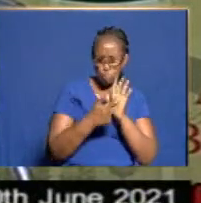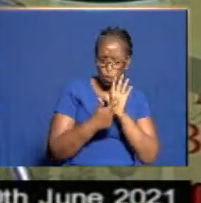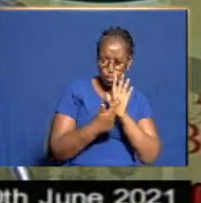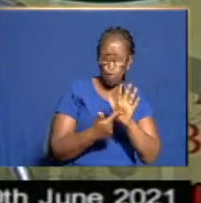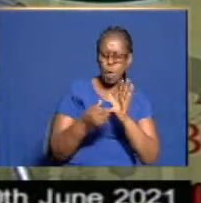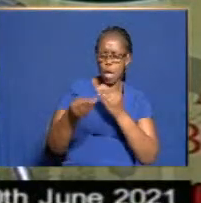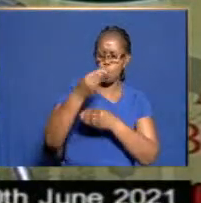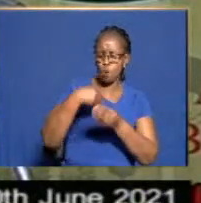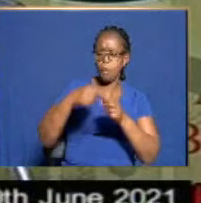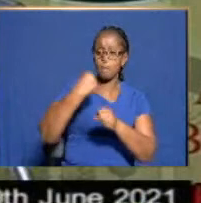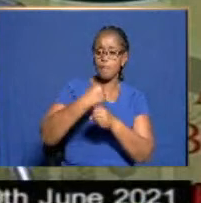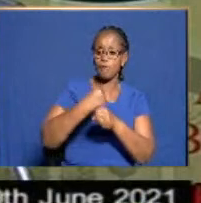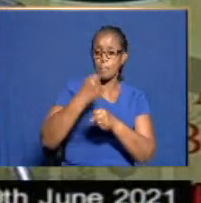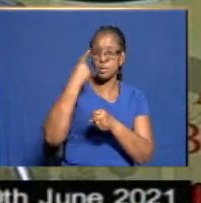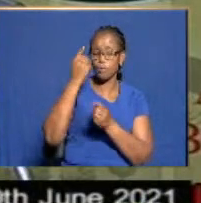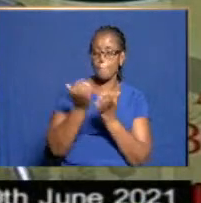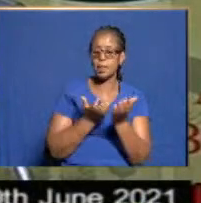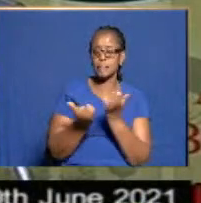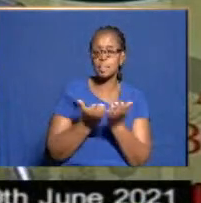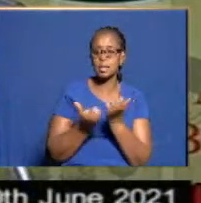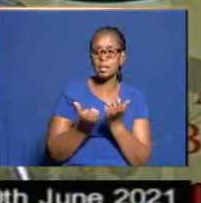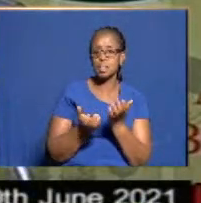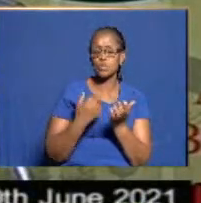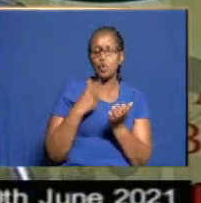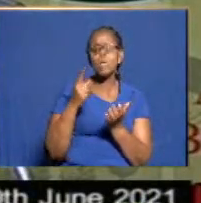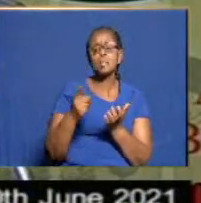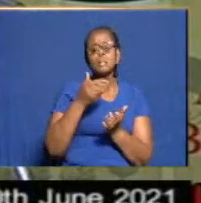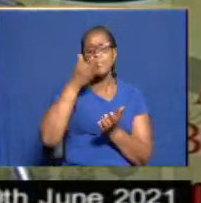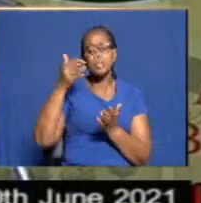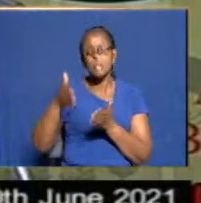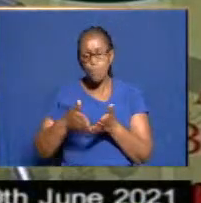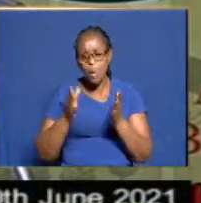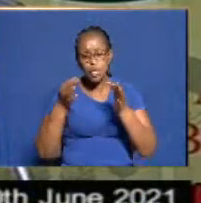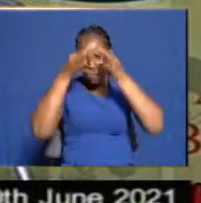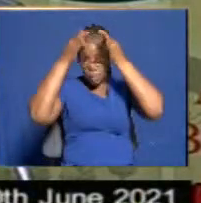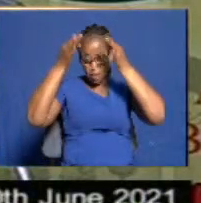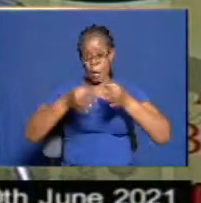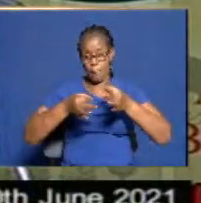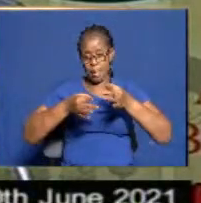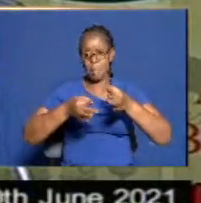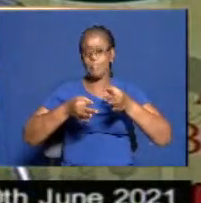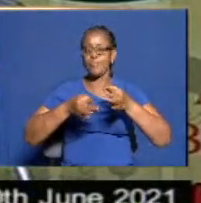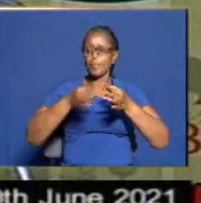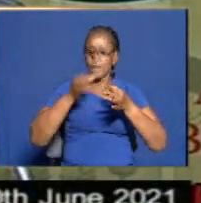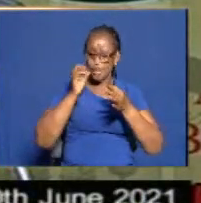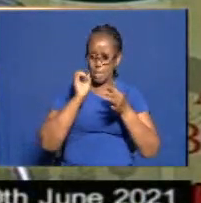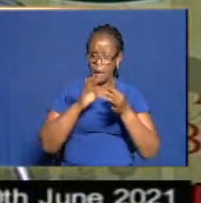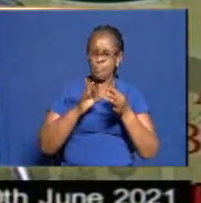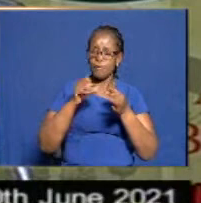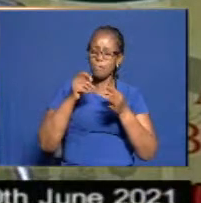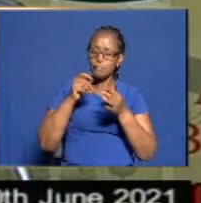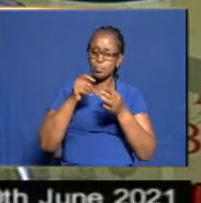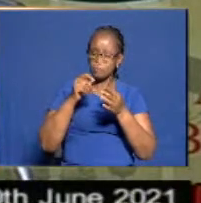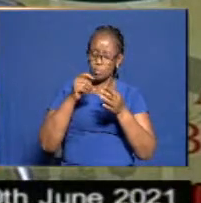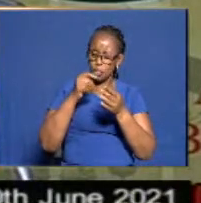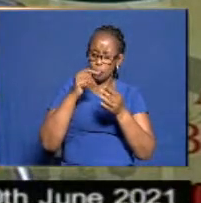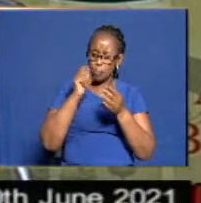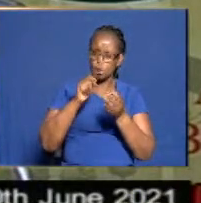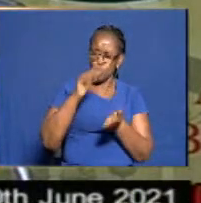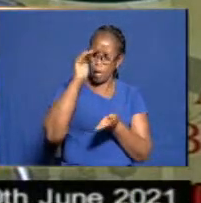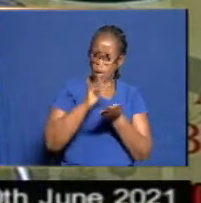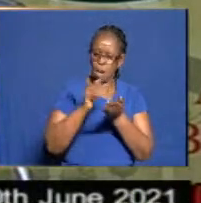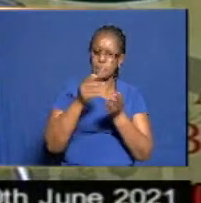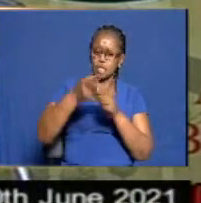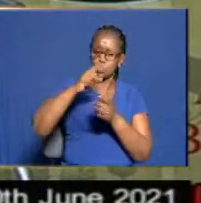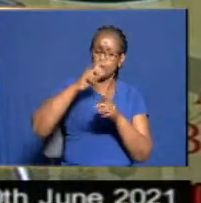or businesses, hence appropriate for determining the deductibility of interest on loans. This will guard against